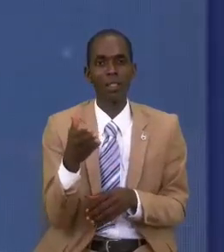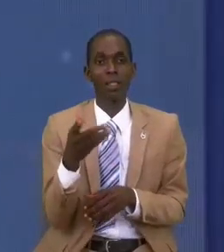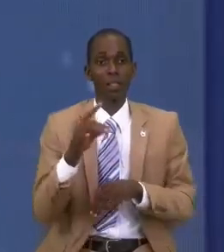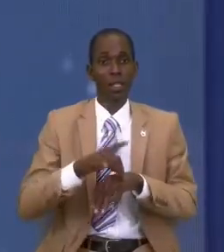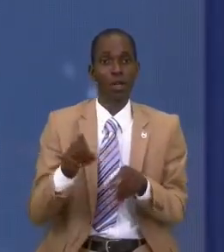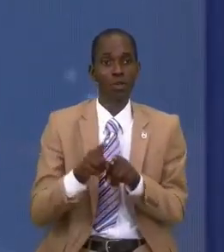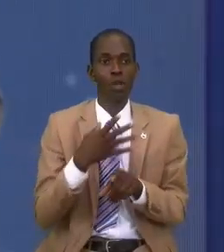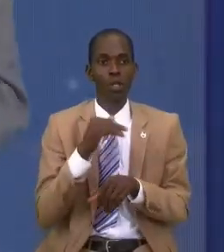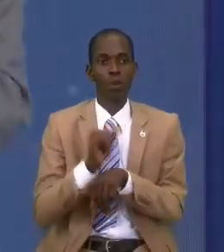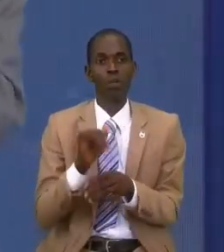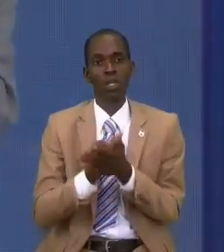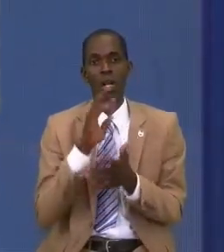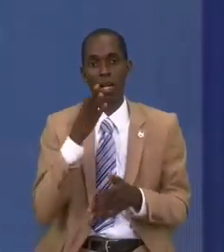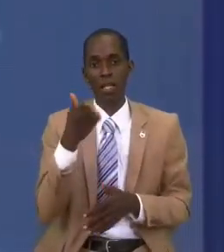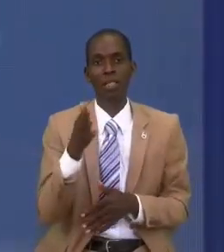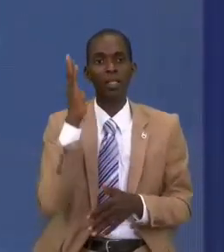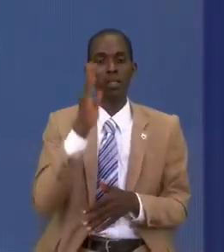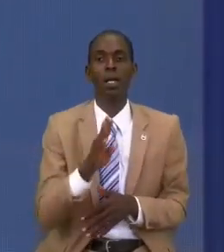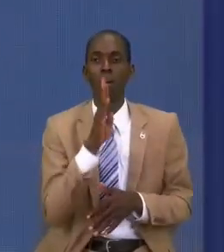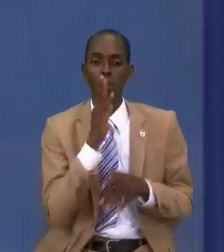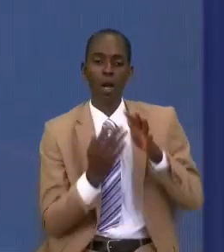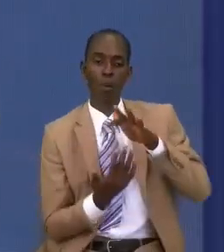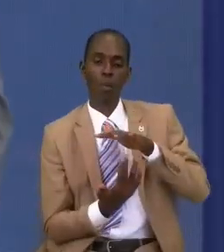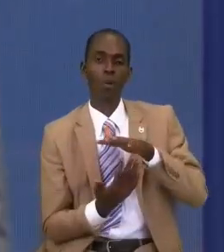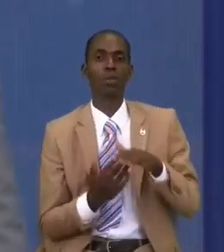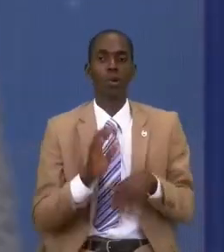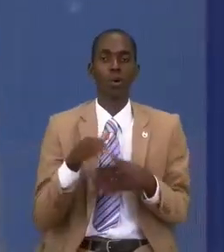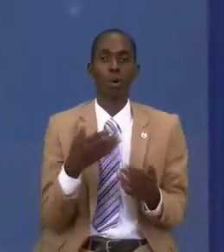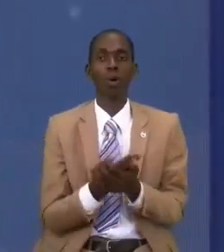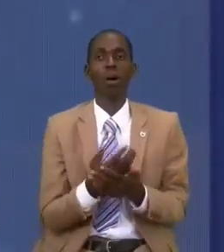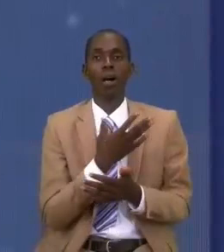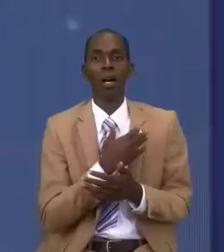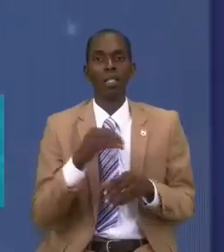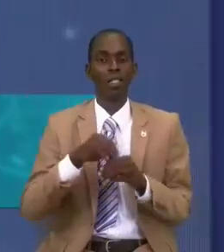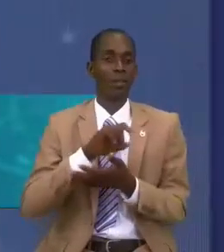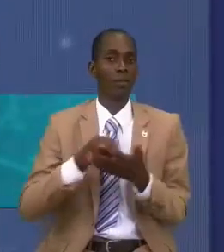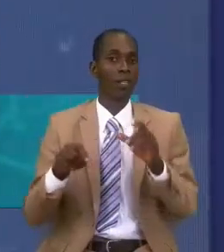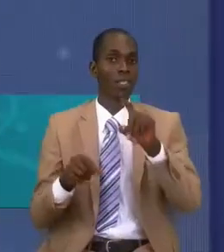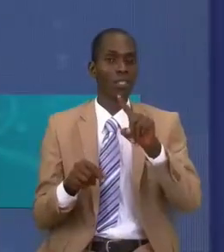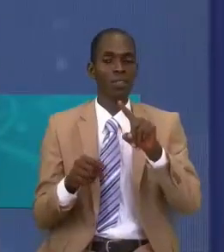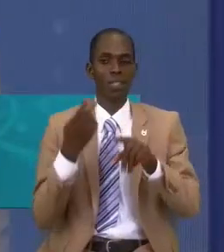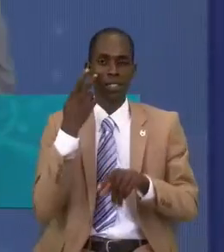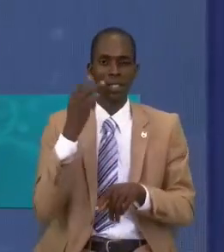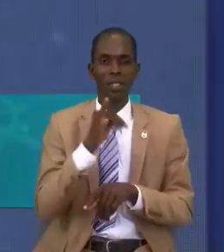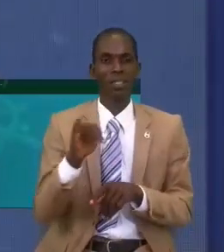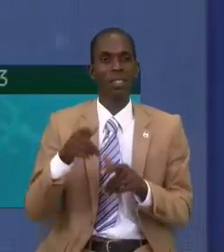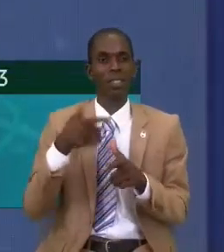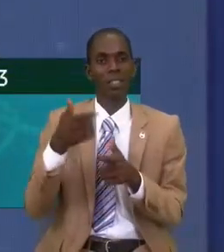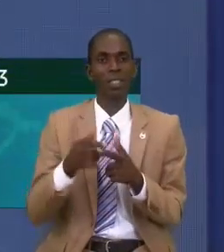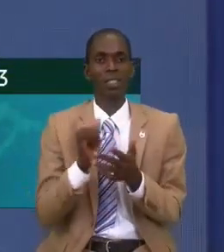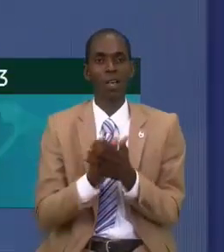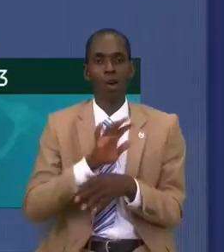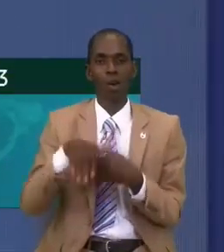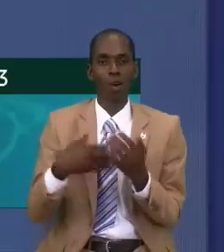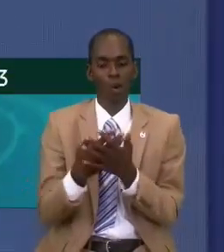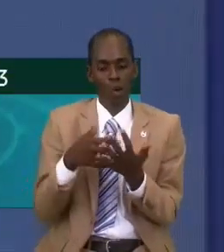it says in verse 11, seeing then that all these things shall be dissolved, all the things people